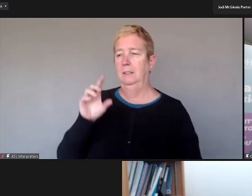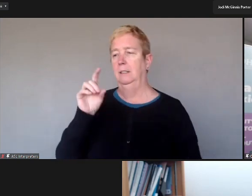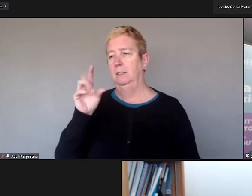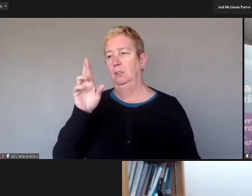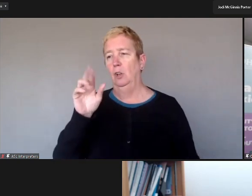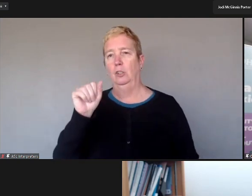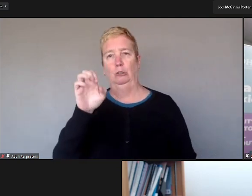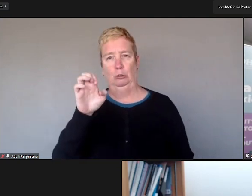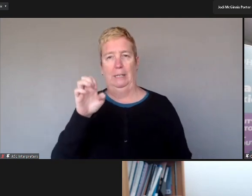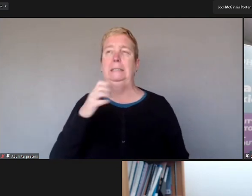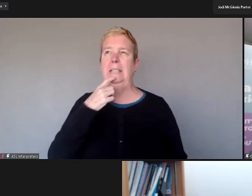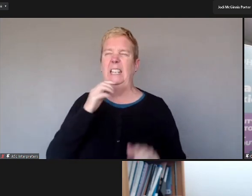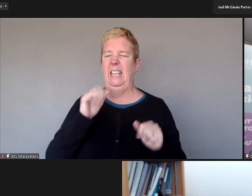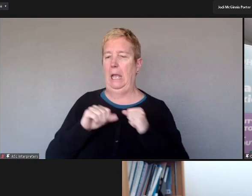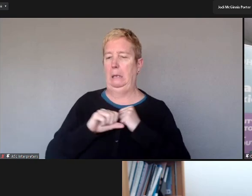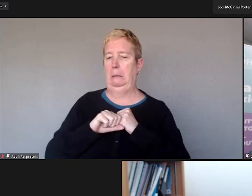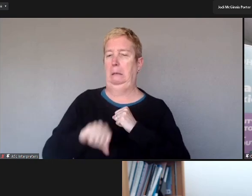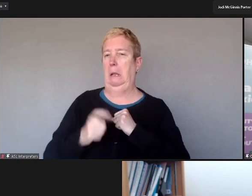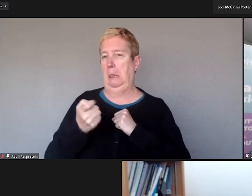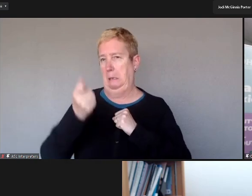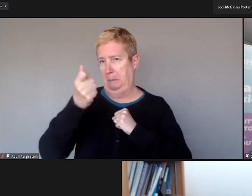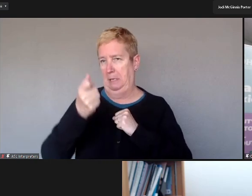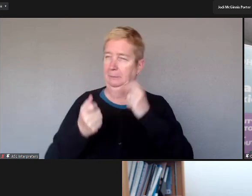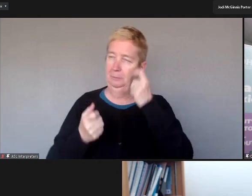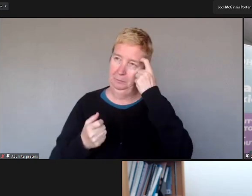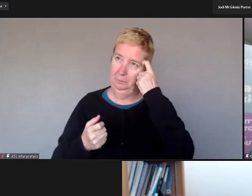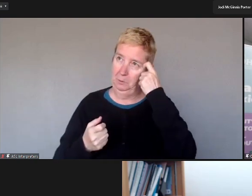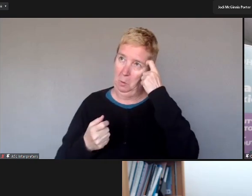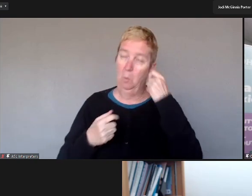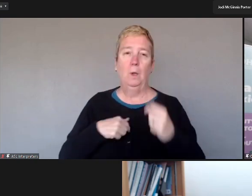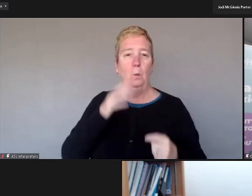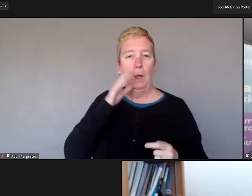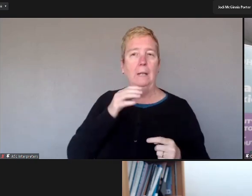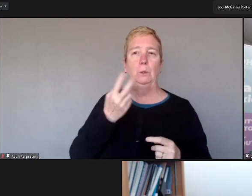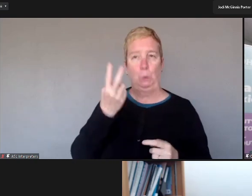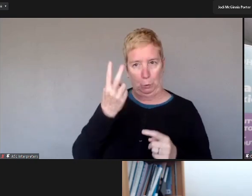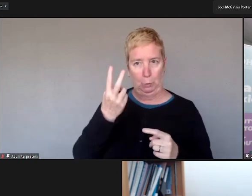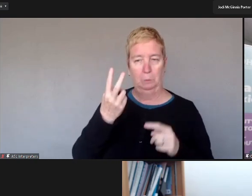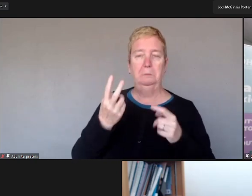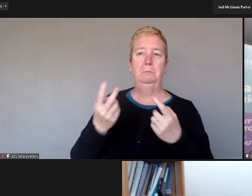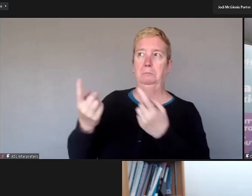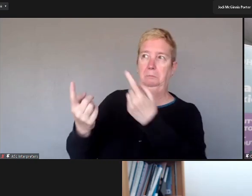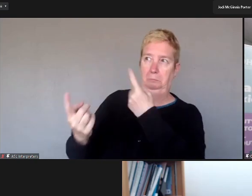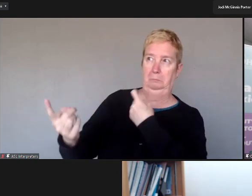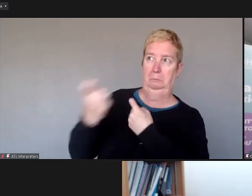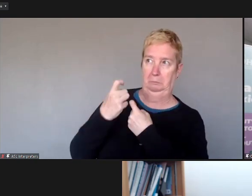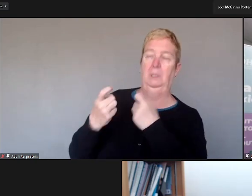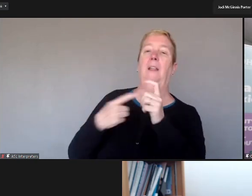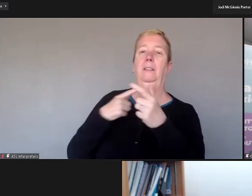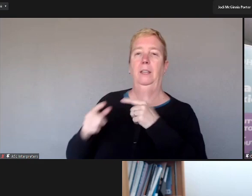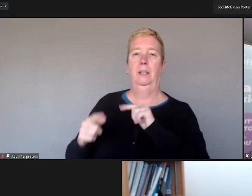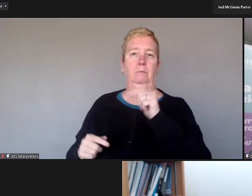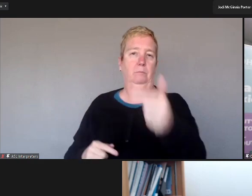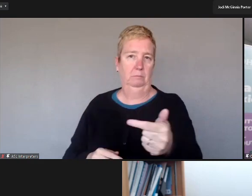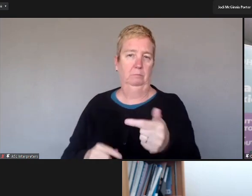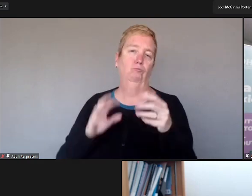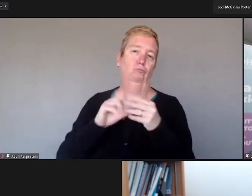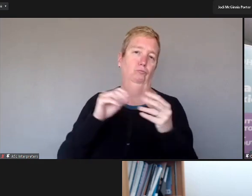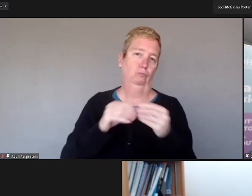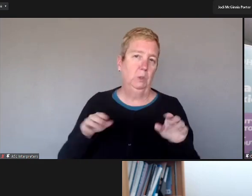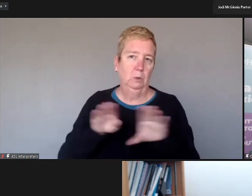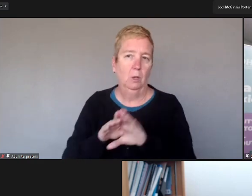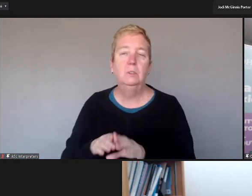some closing comments and we'll end there. Our first question will be from